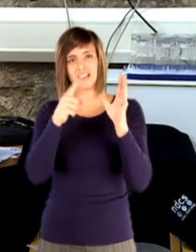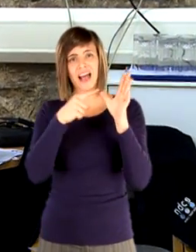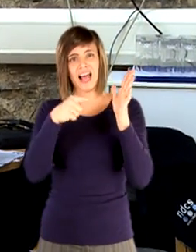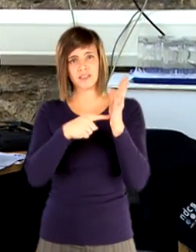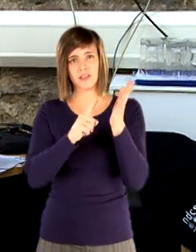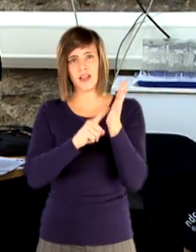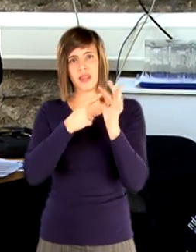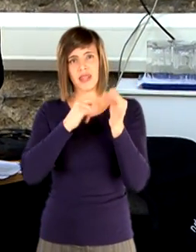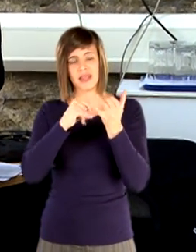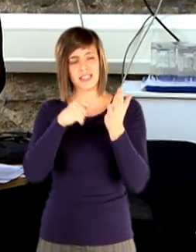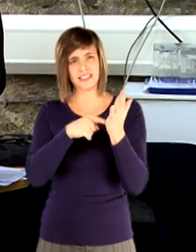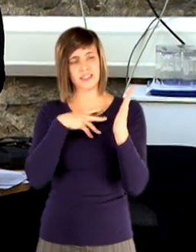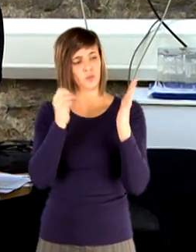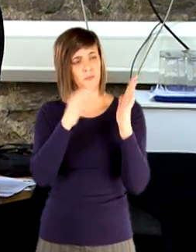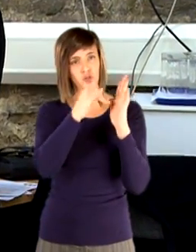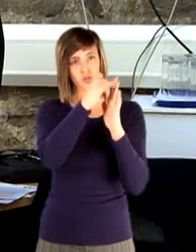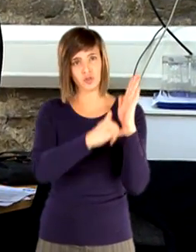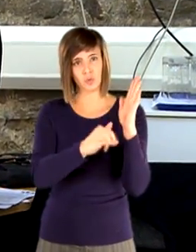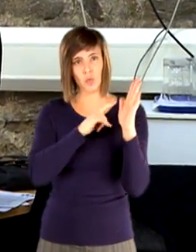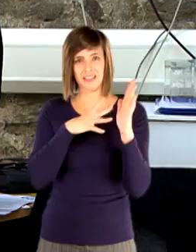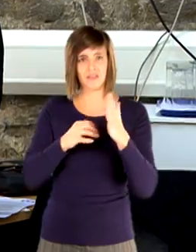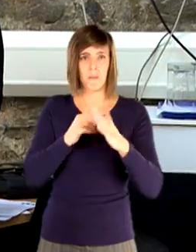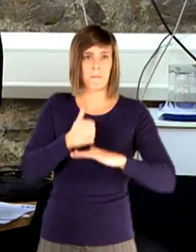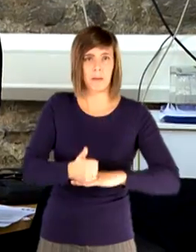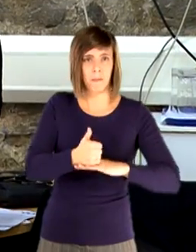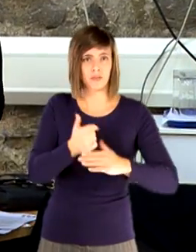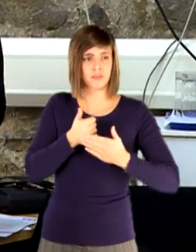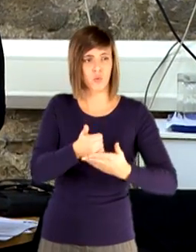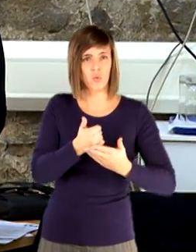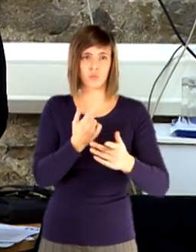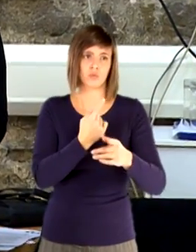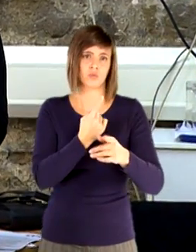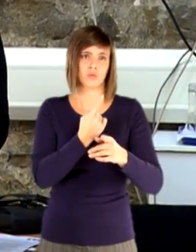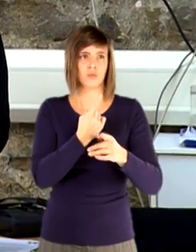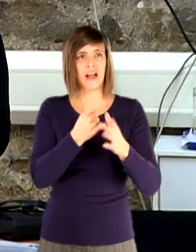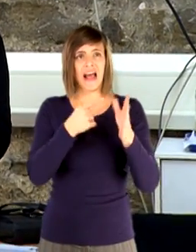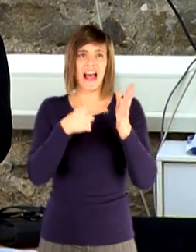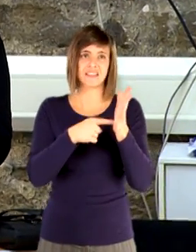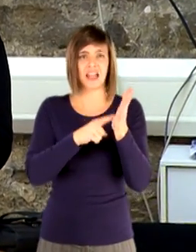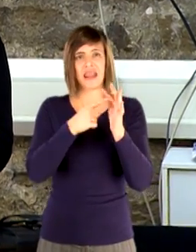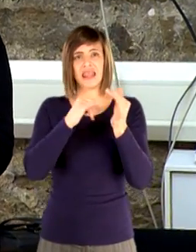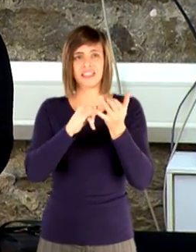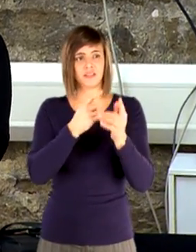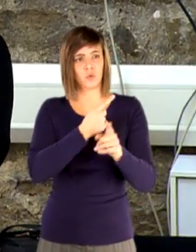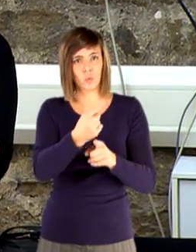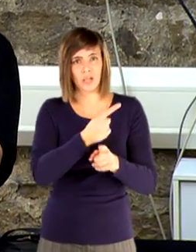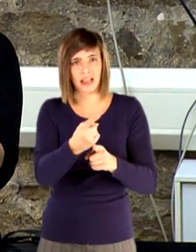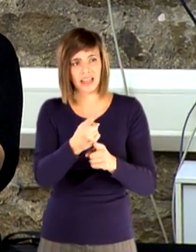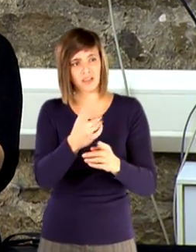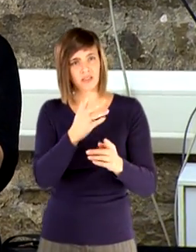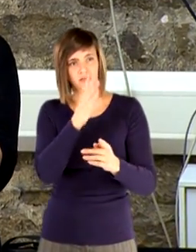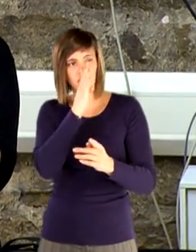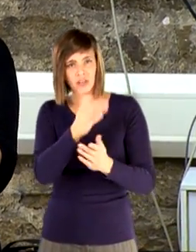you've got that phrase, at least. So you can hold somebody to a minimum there. At least weekly direct therapy. We know it's got